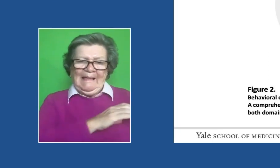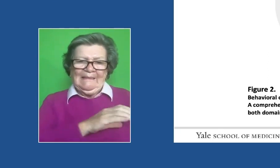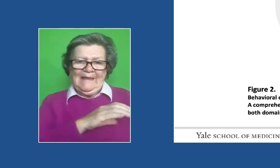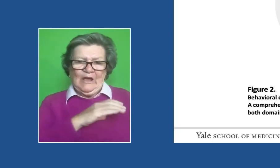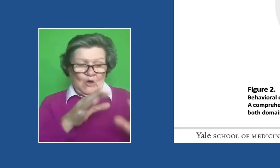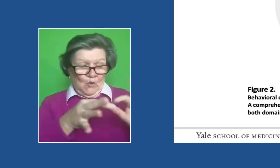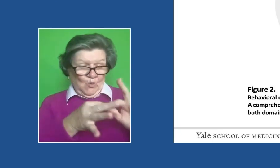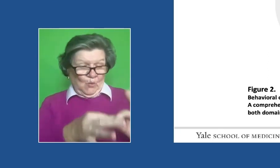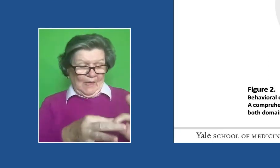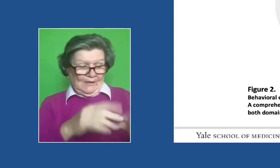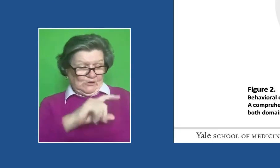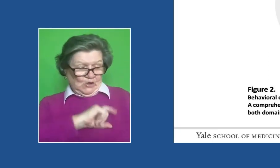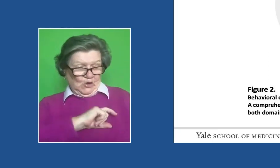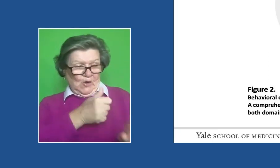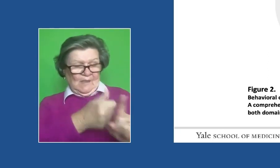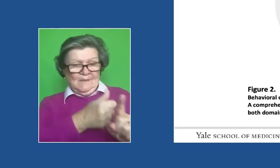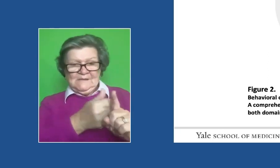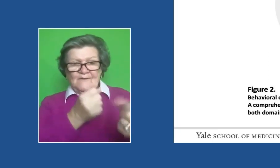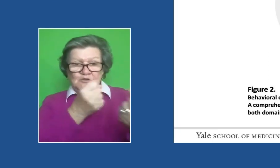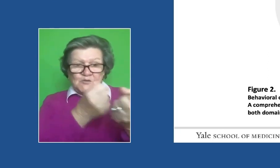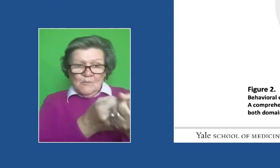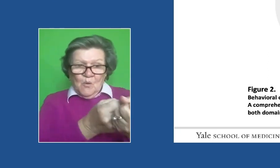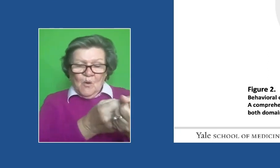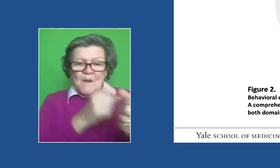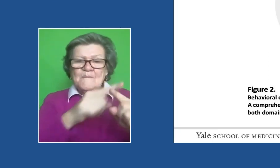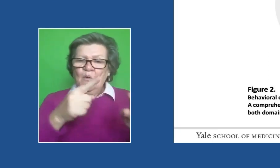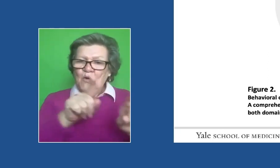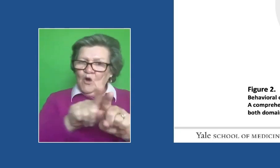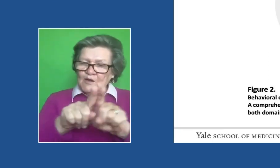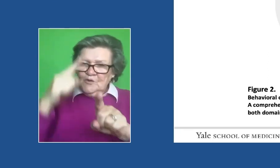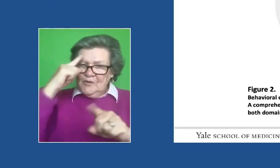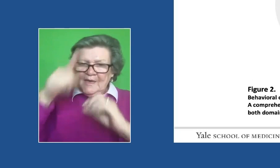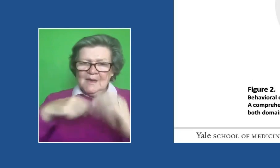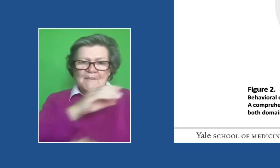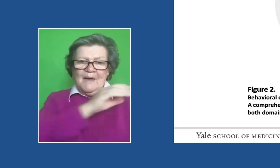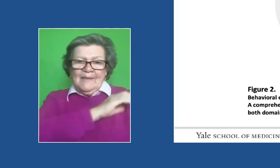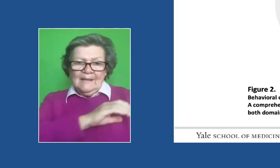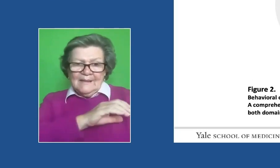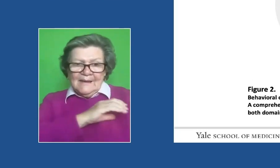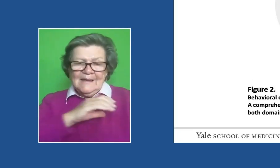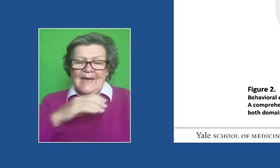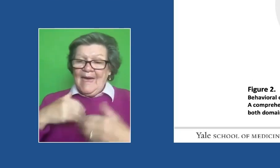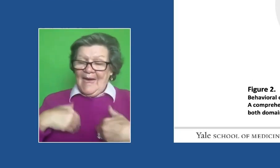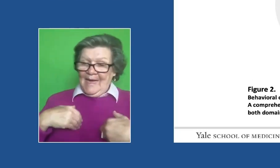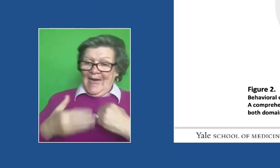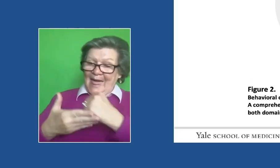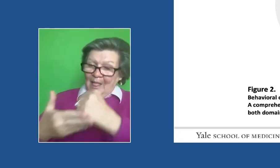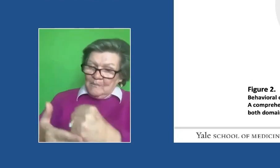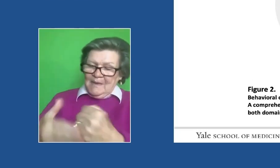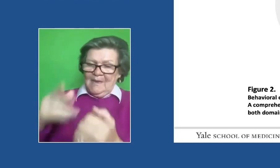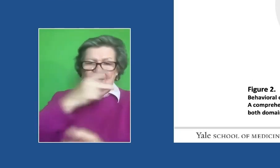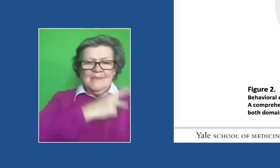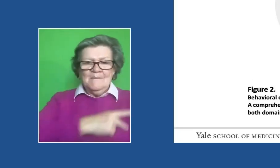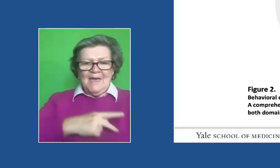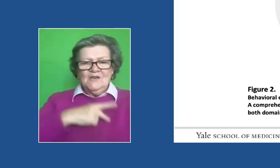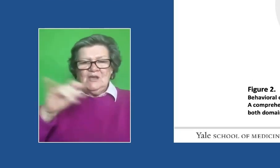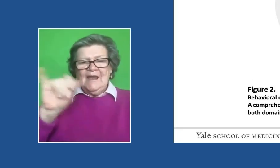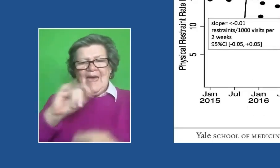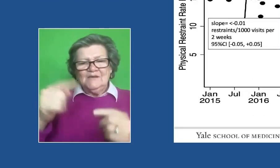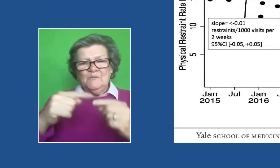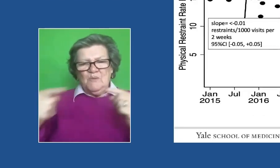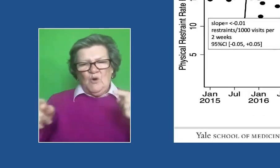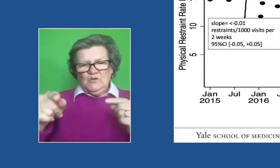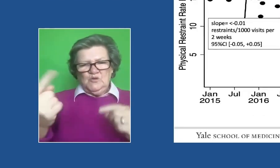officers supporting, but that we're thinking about the clinician helping a patient or an individual rather than thinking them as a perpetrator of crime.